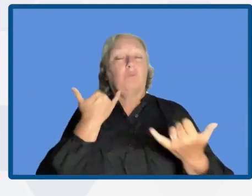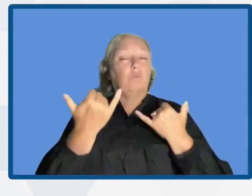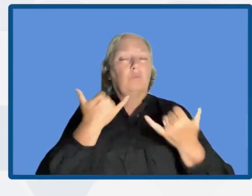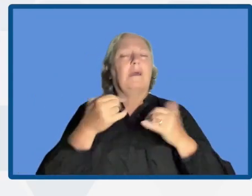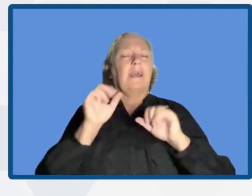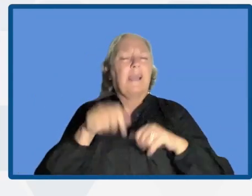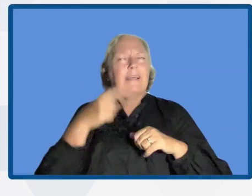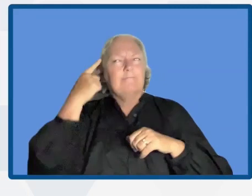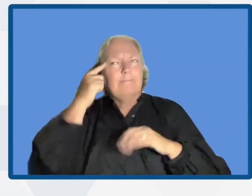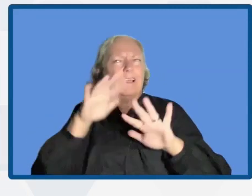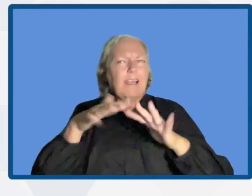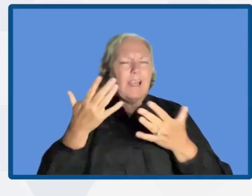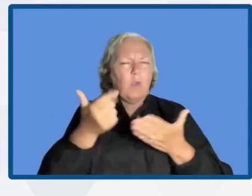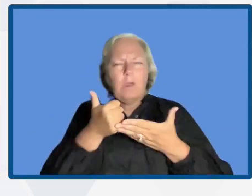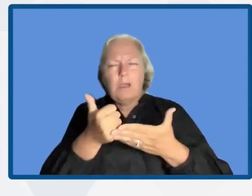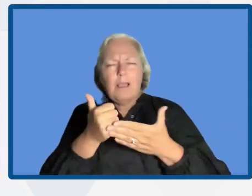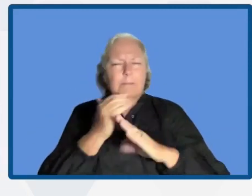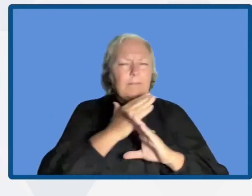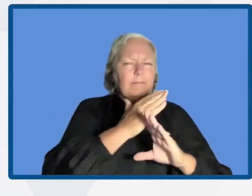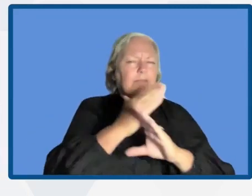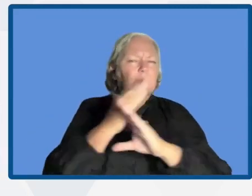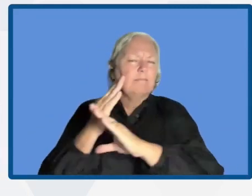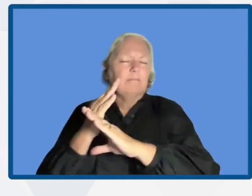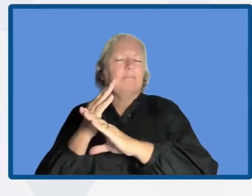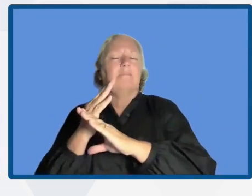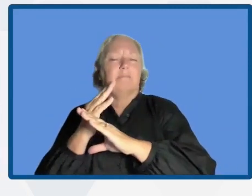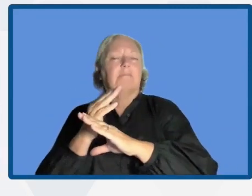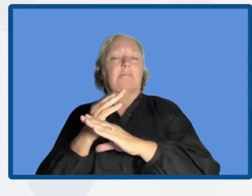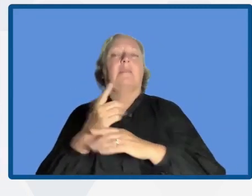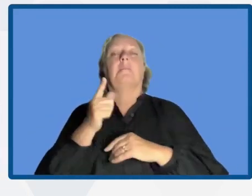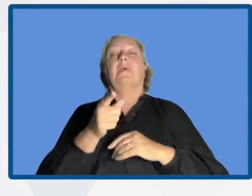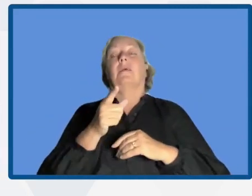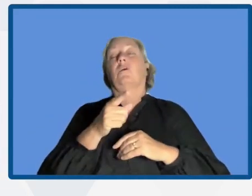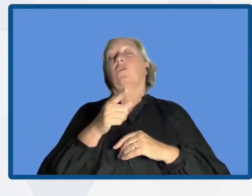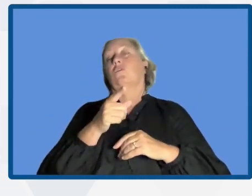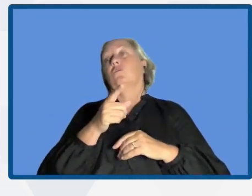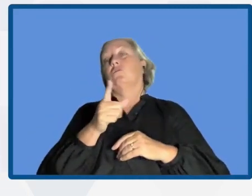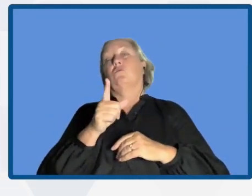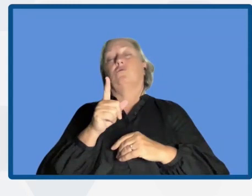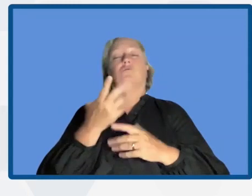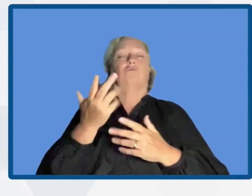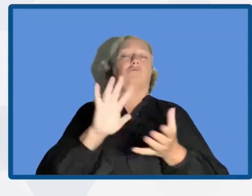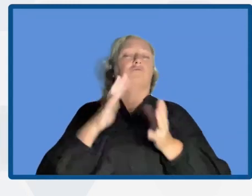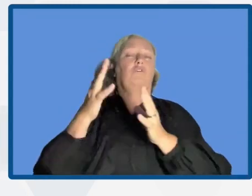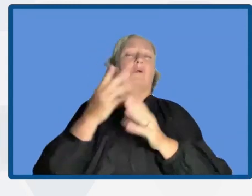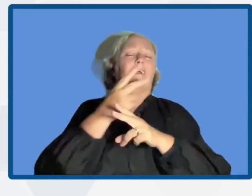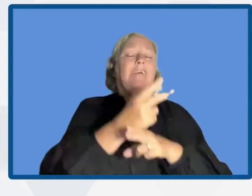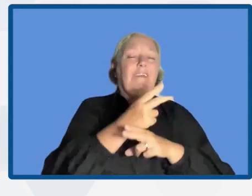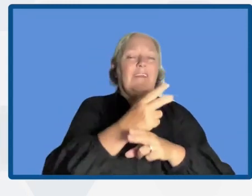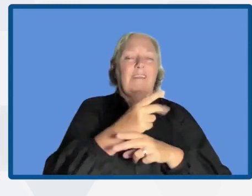is less investment in disaster care than in telecommunication